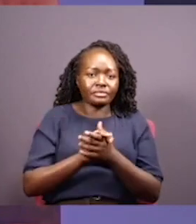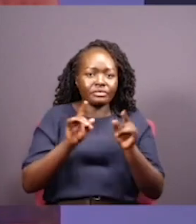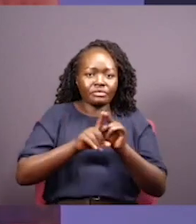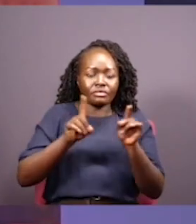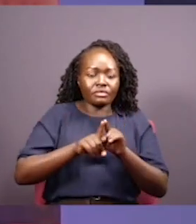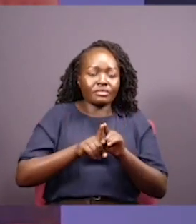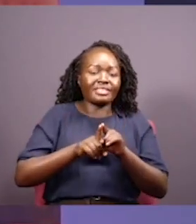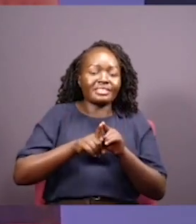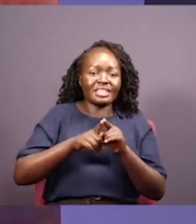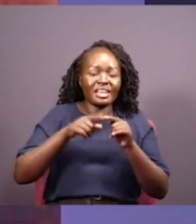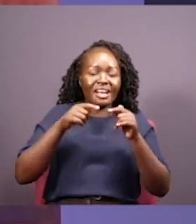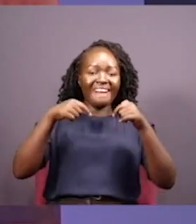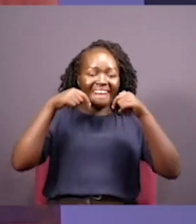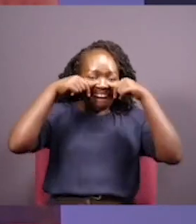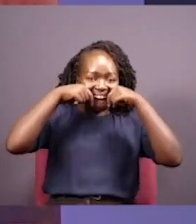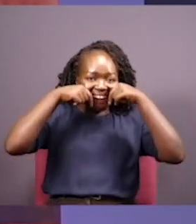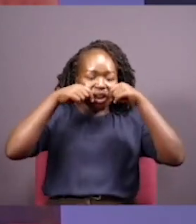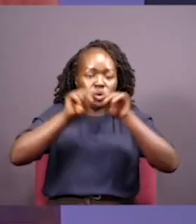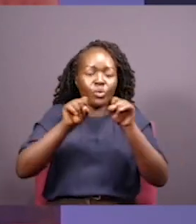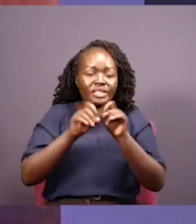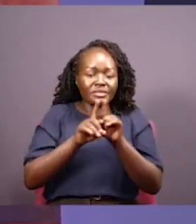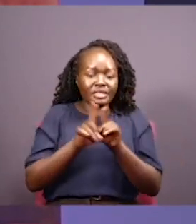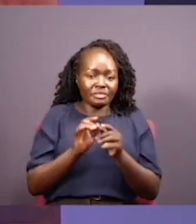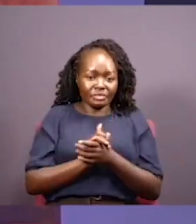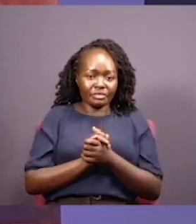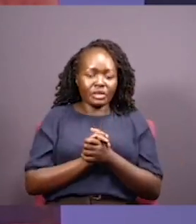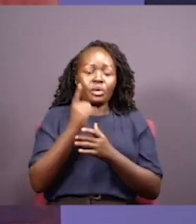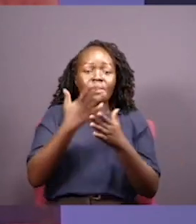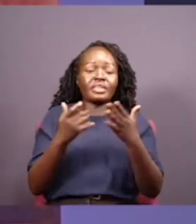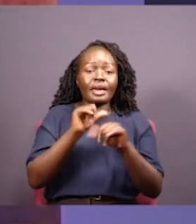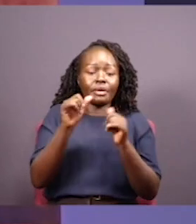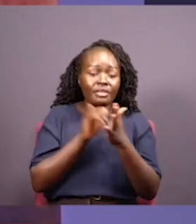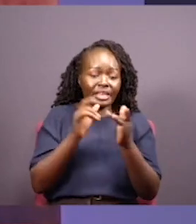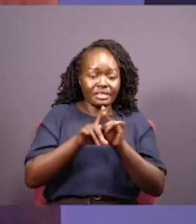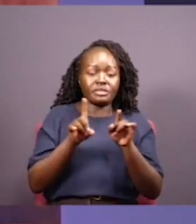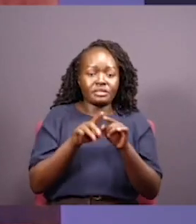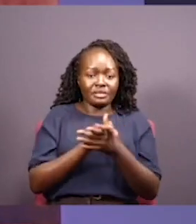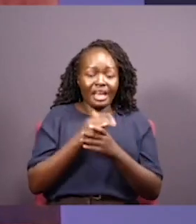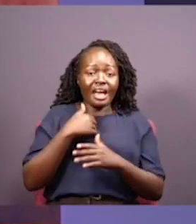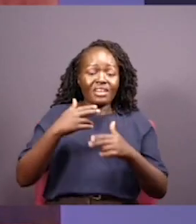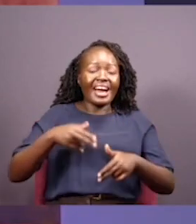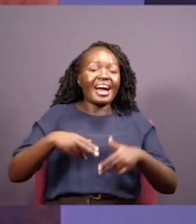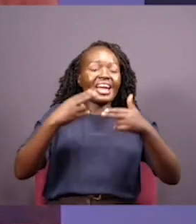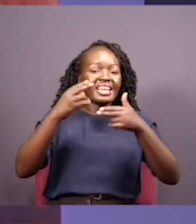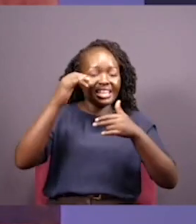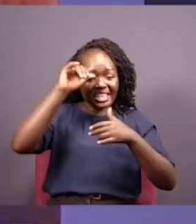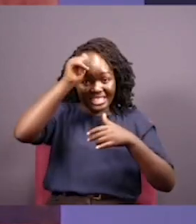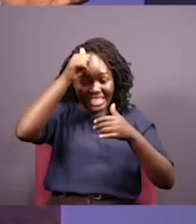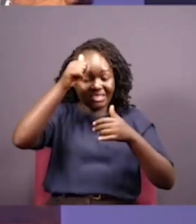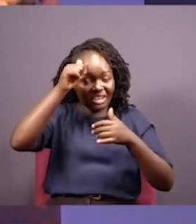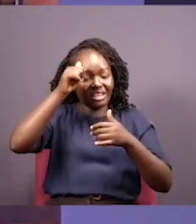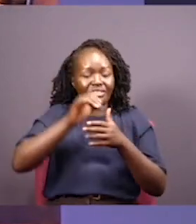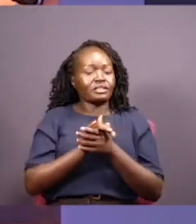finger. One more thing about wolves is this: they are highly intelligent predators, and